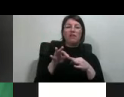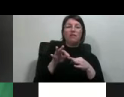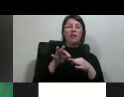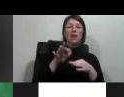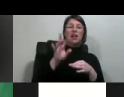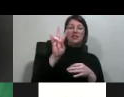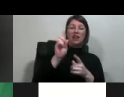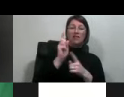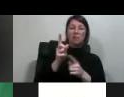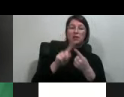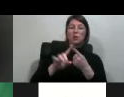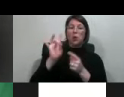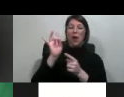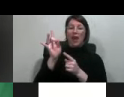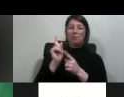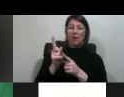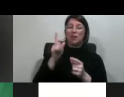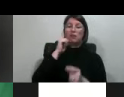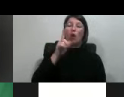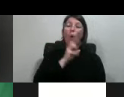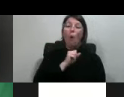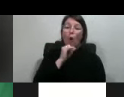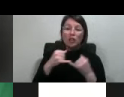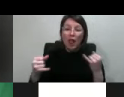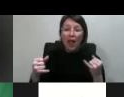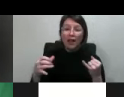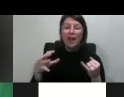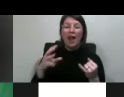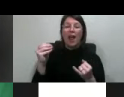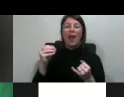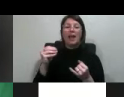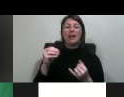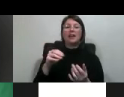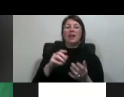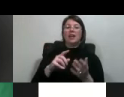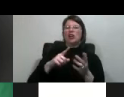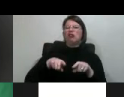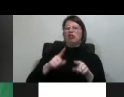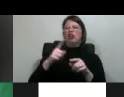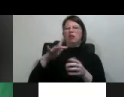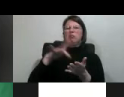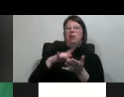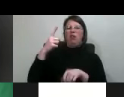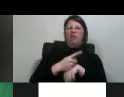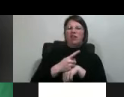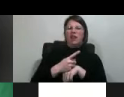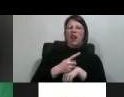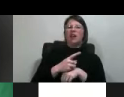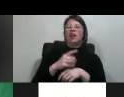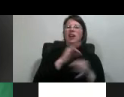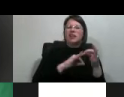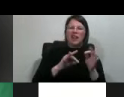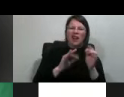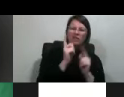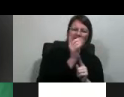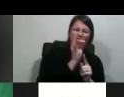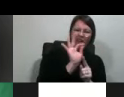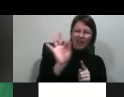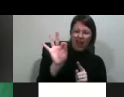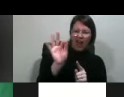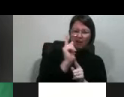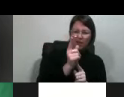minutes. And in the midday off peak, rather than every 9 minutes, to every 11 minutes. And the green line,